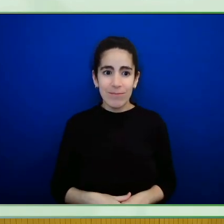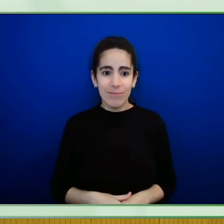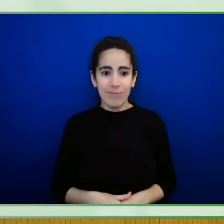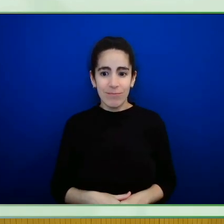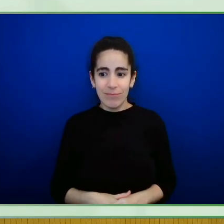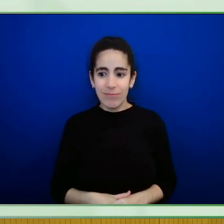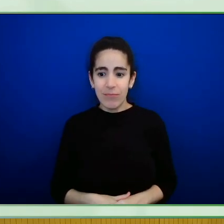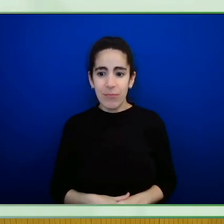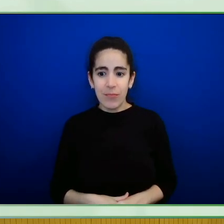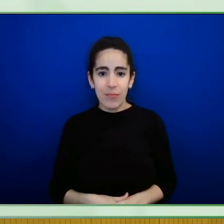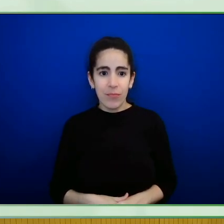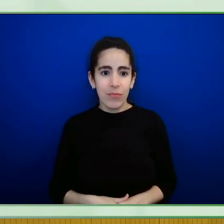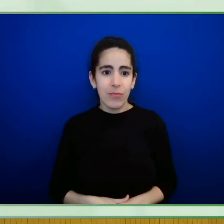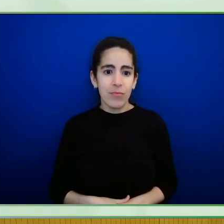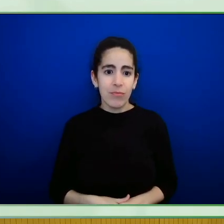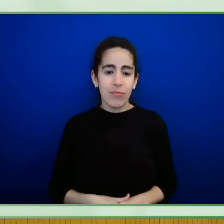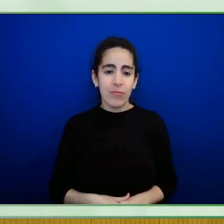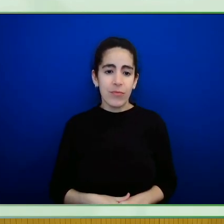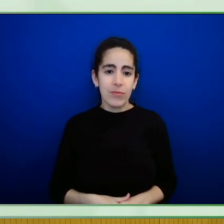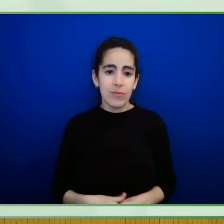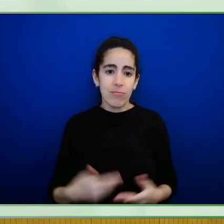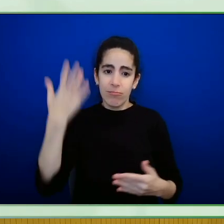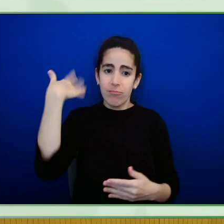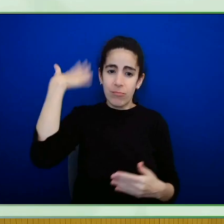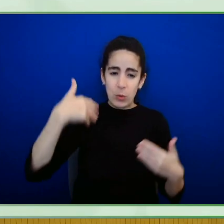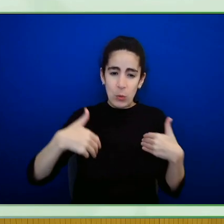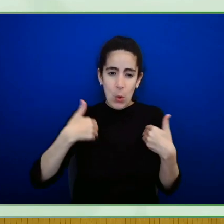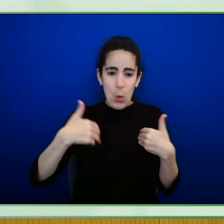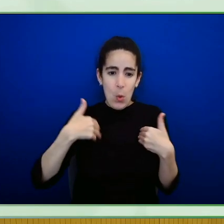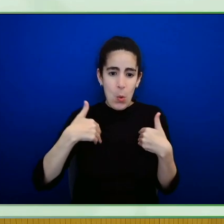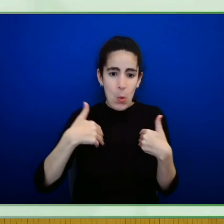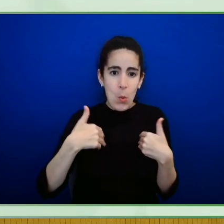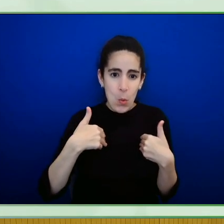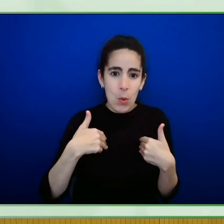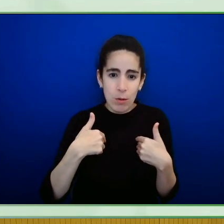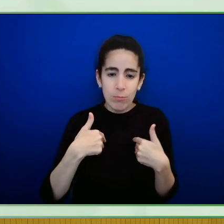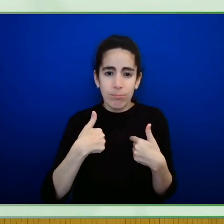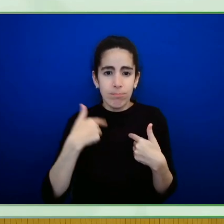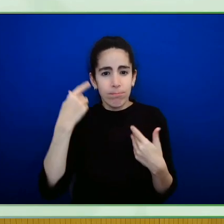was a young kid, how do I, with his?